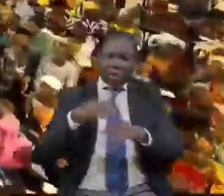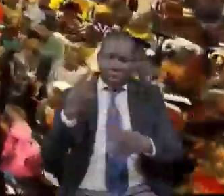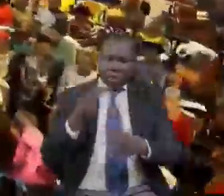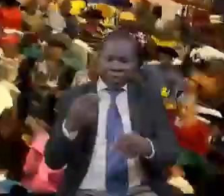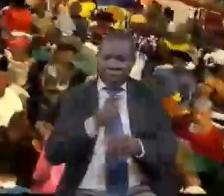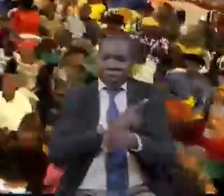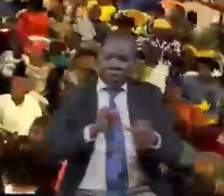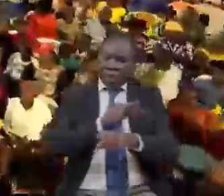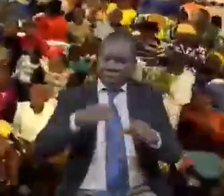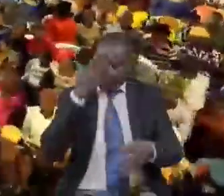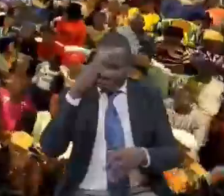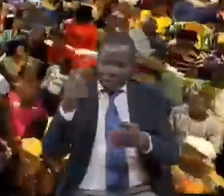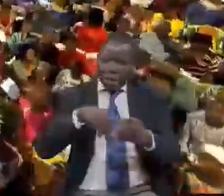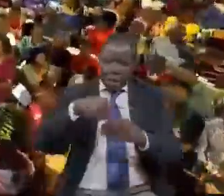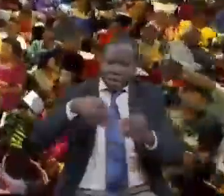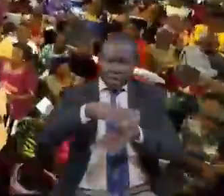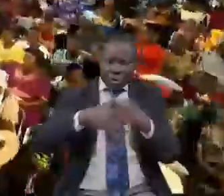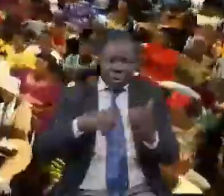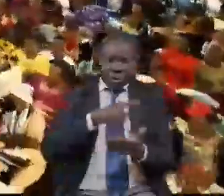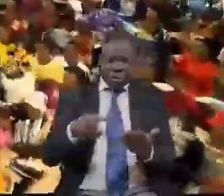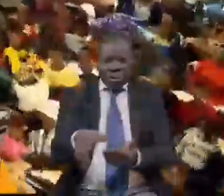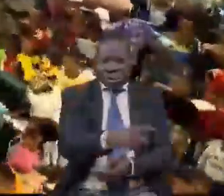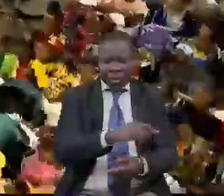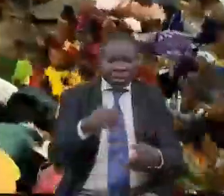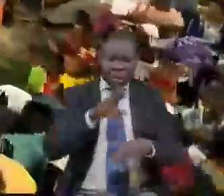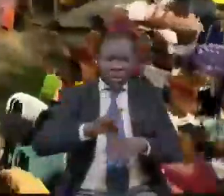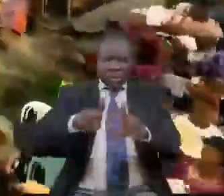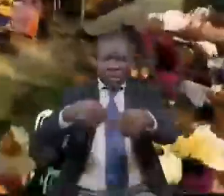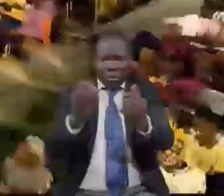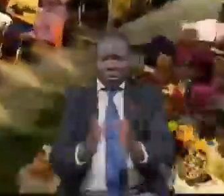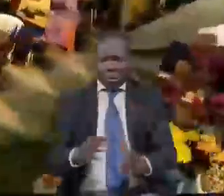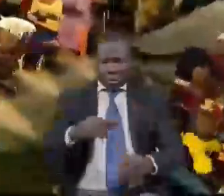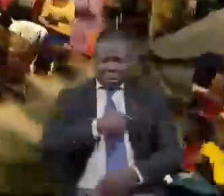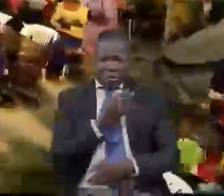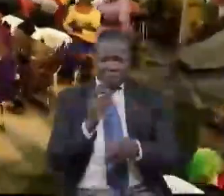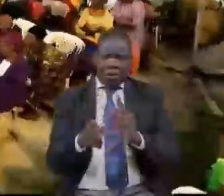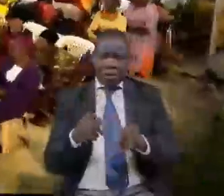churchgoers, religious people. They go to church, they go to church, and they're still as dirty